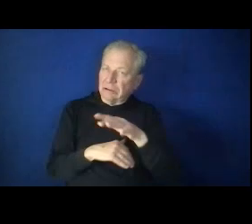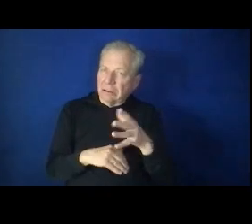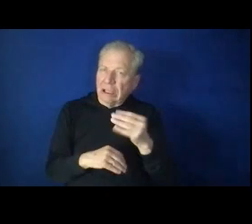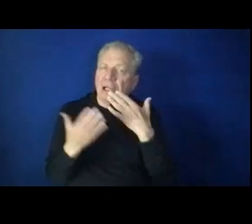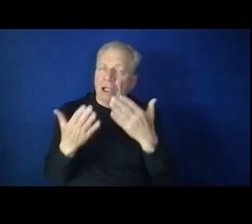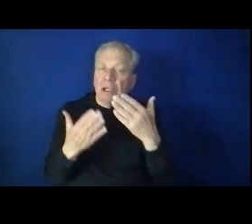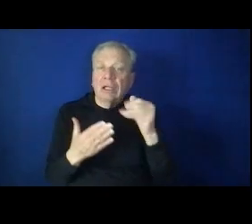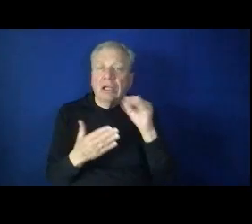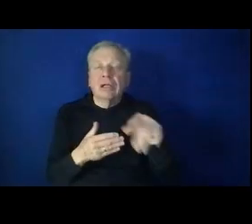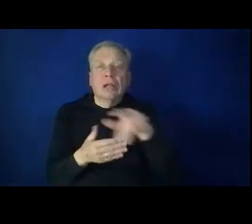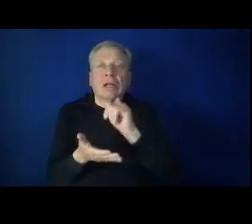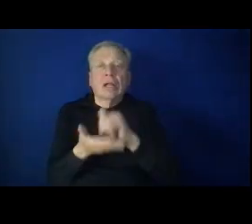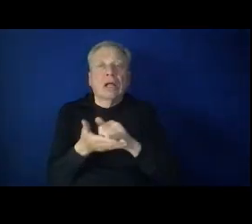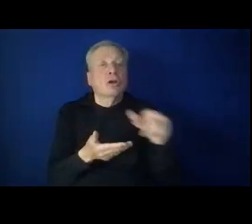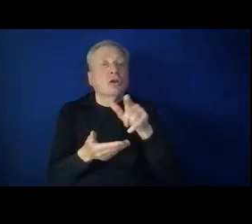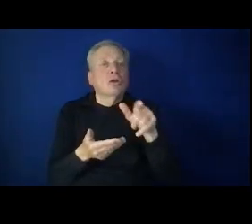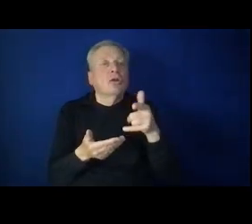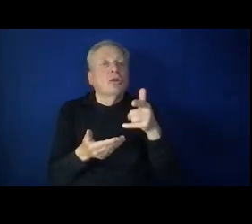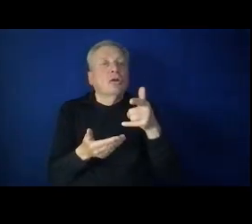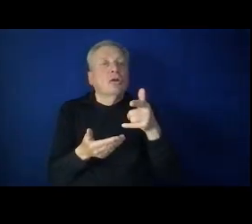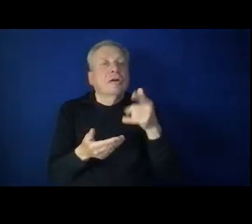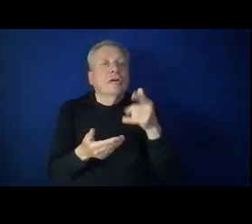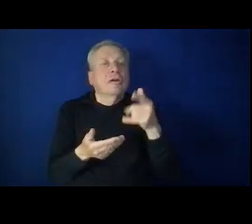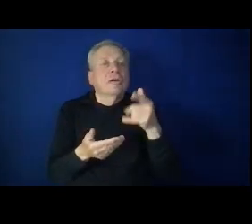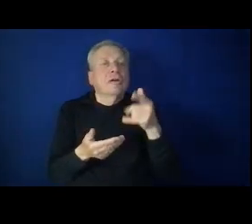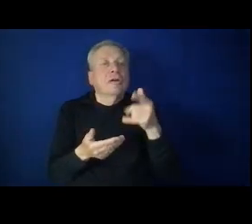thinking of those visitors.